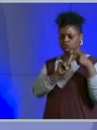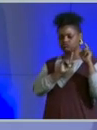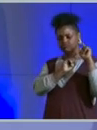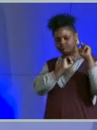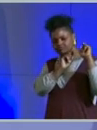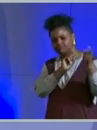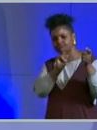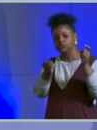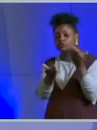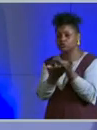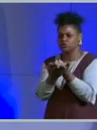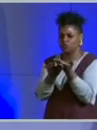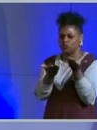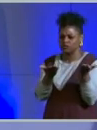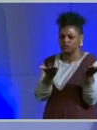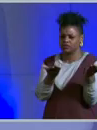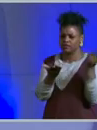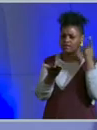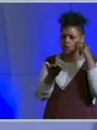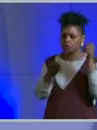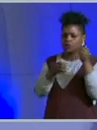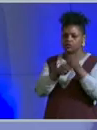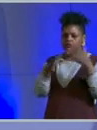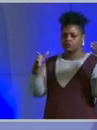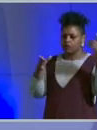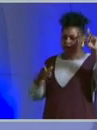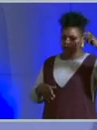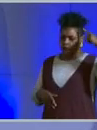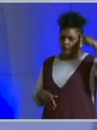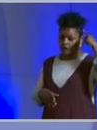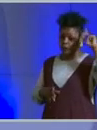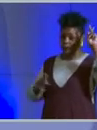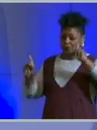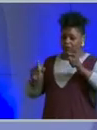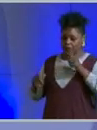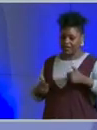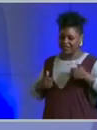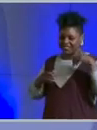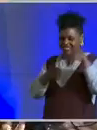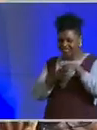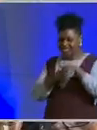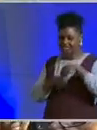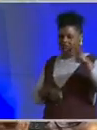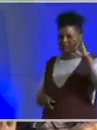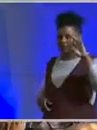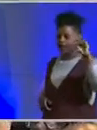our entire government for people who live in Ward 7 and Ward 8.